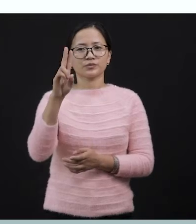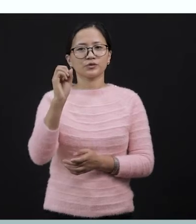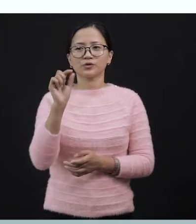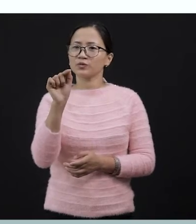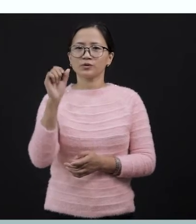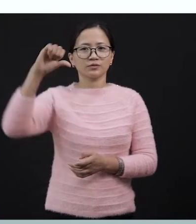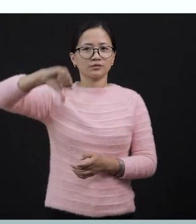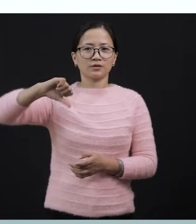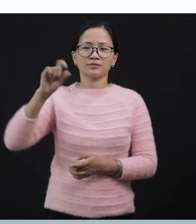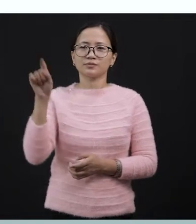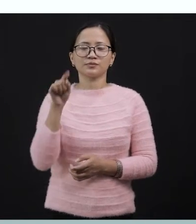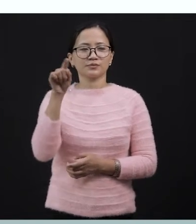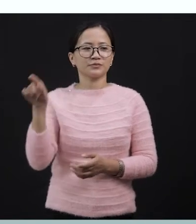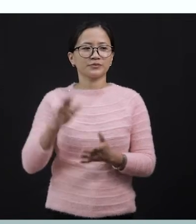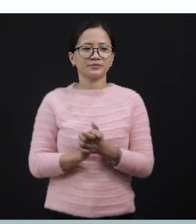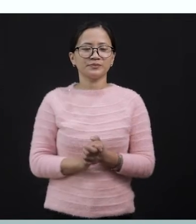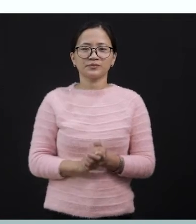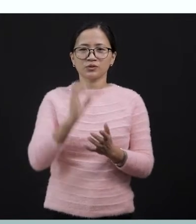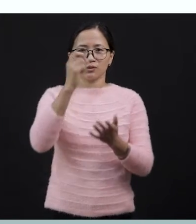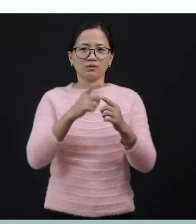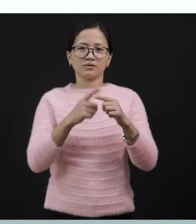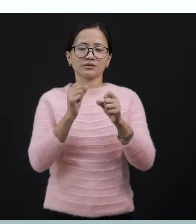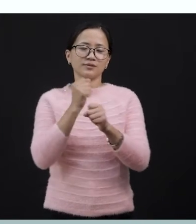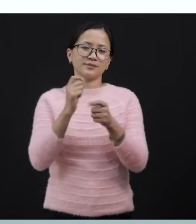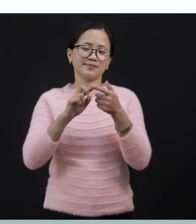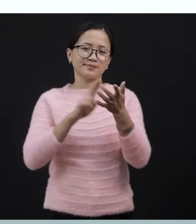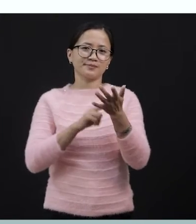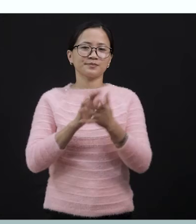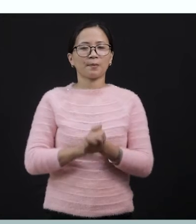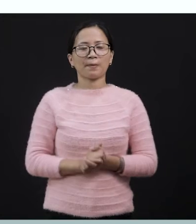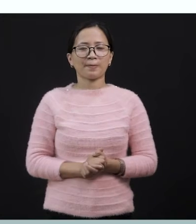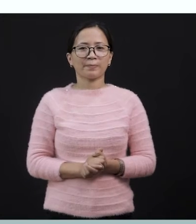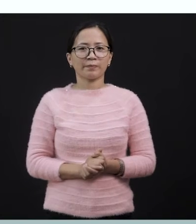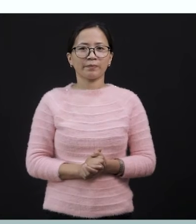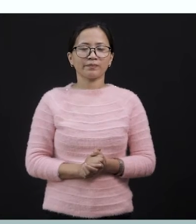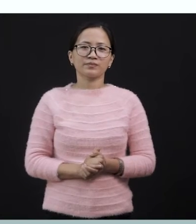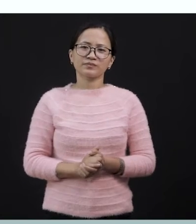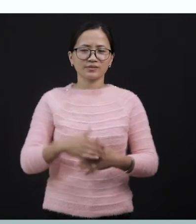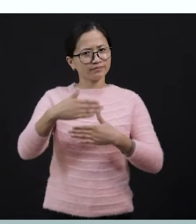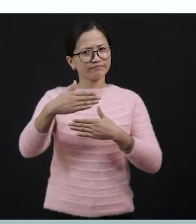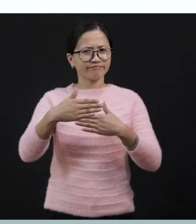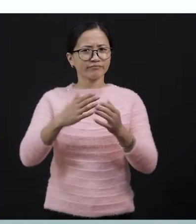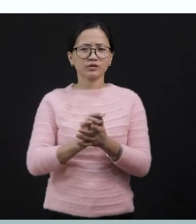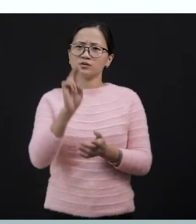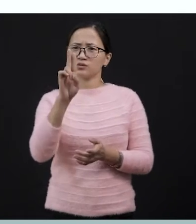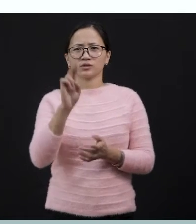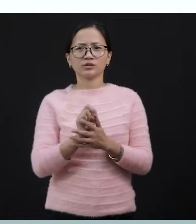20.9% of oxygen, right? So we can say it is nearly 21.